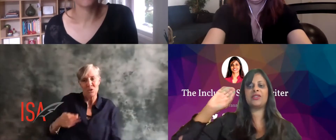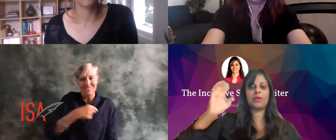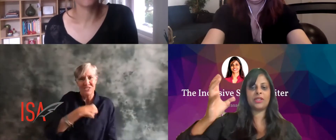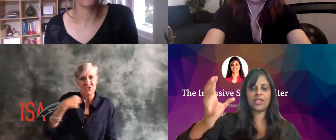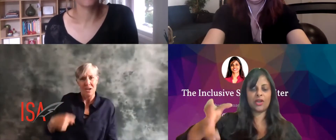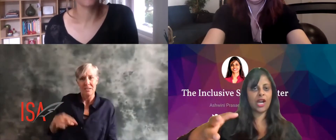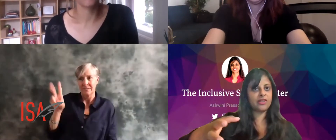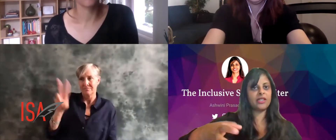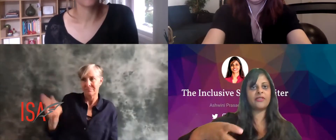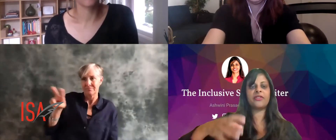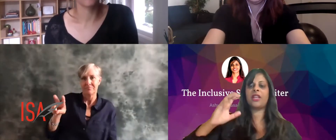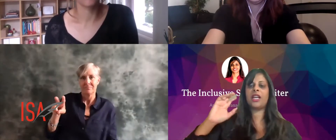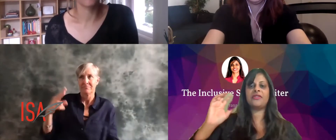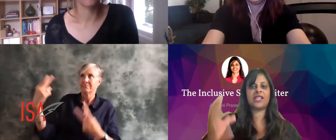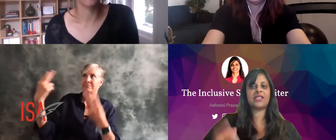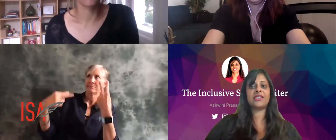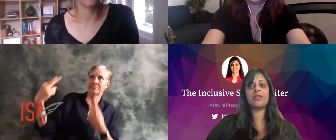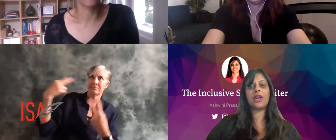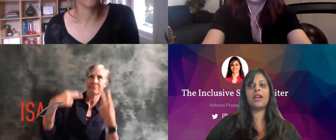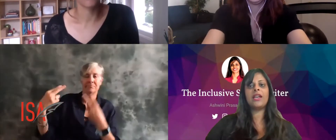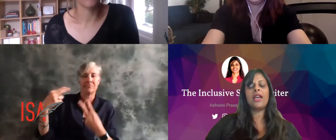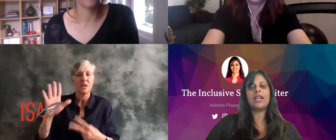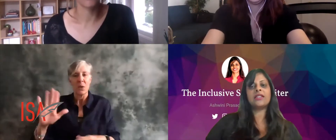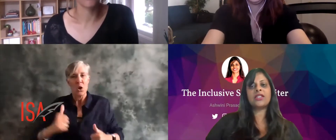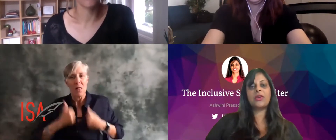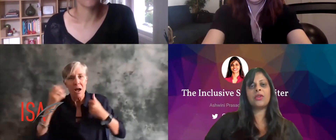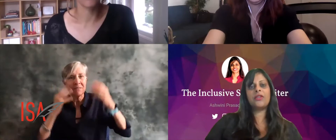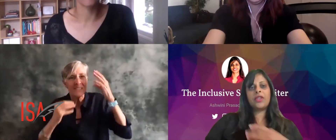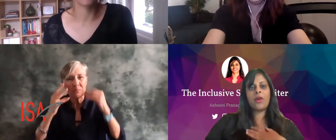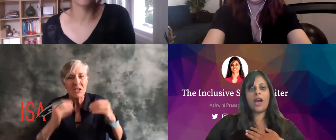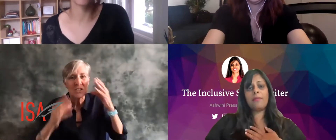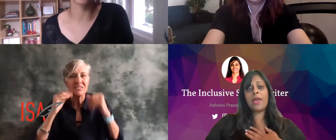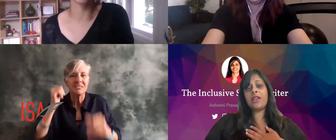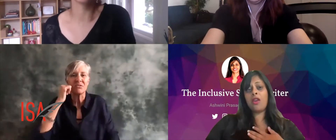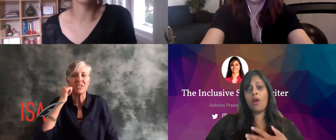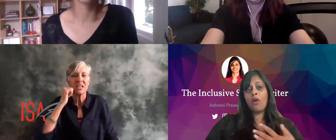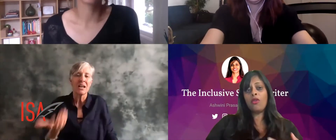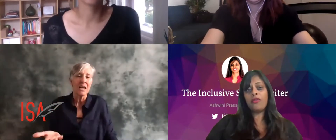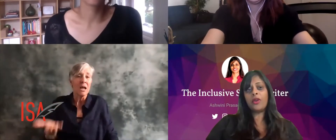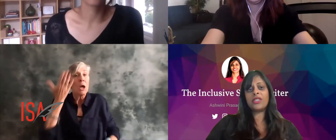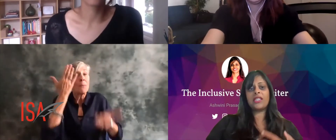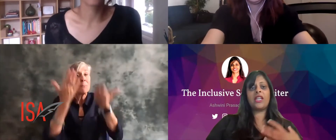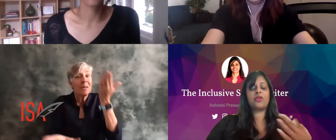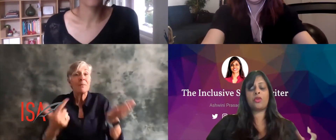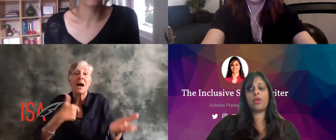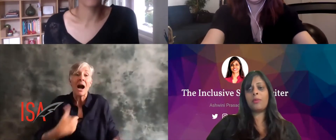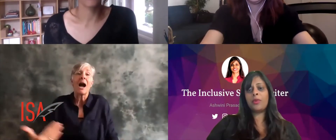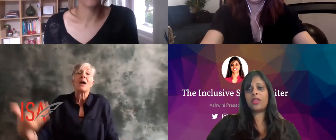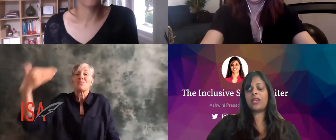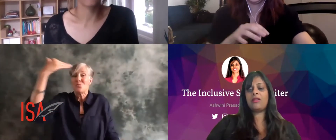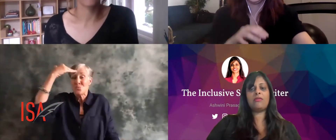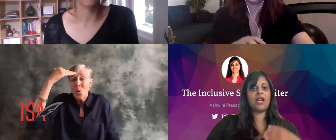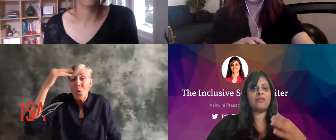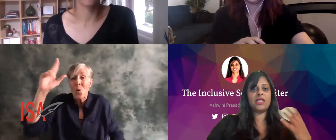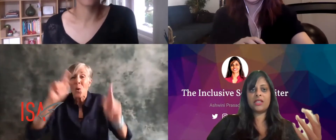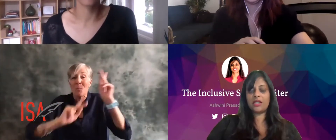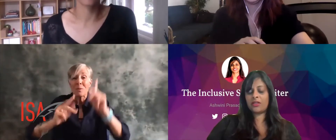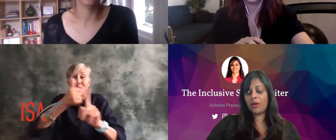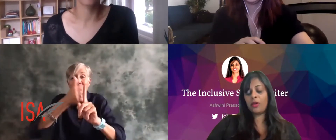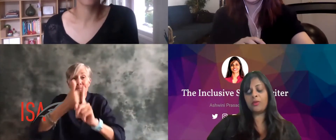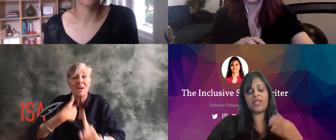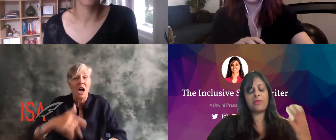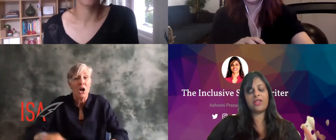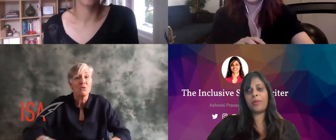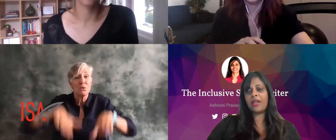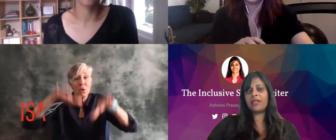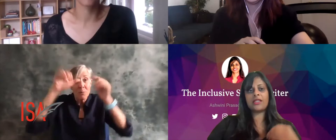person is, what, you know, how they live their lives, etc. And so even though I may know folks and have grown up with them, I've eaten